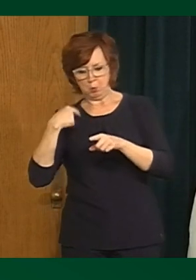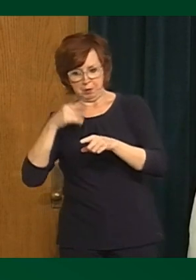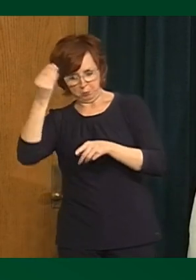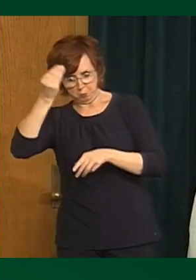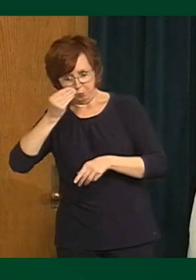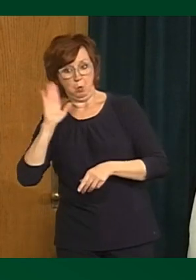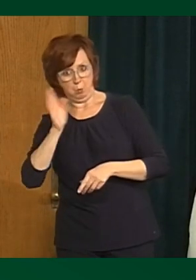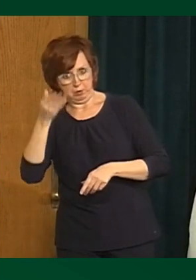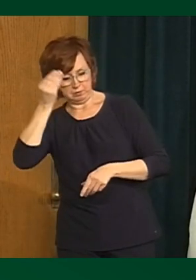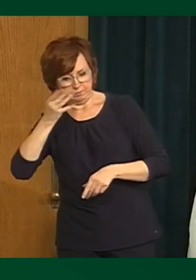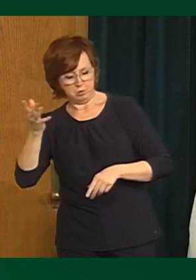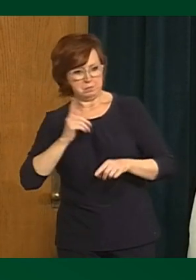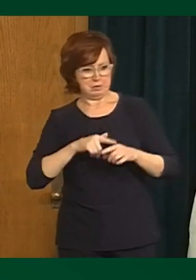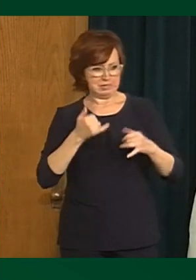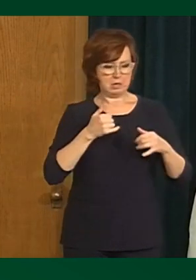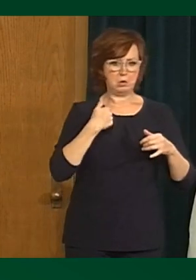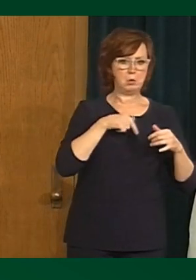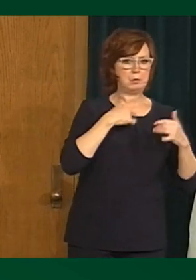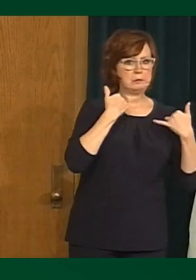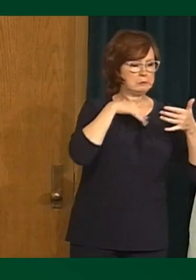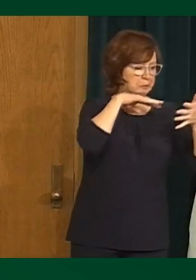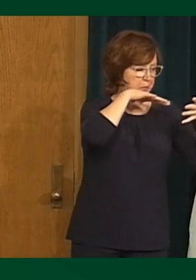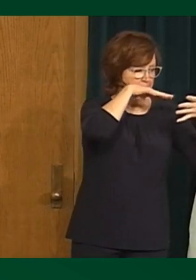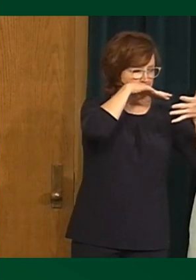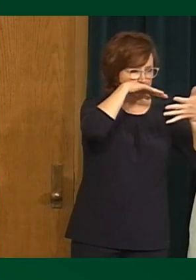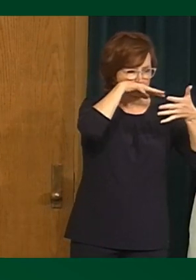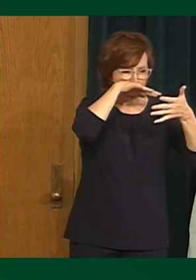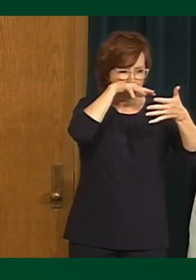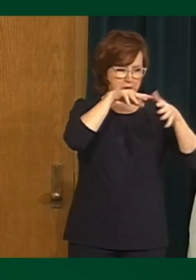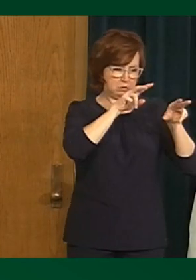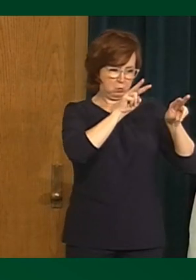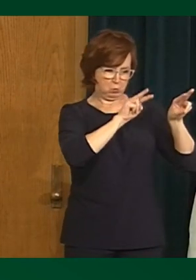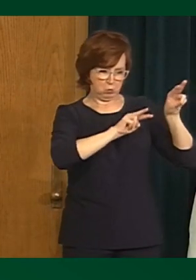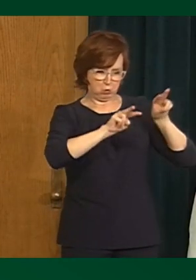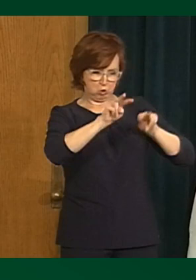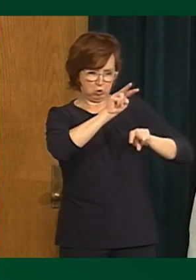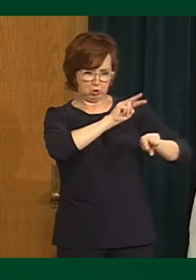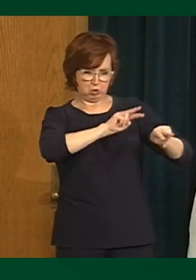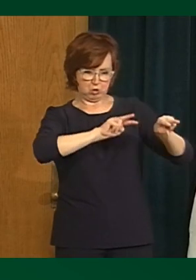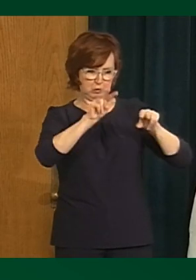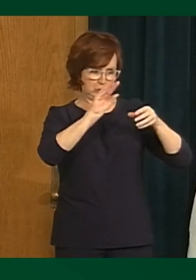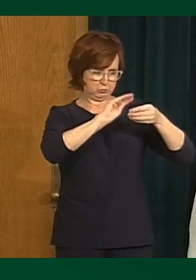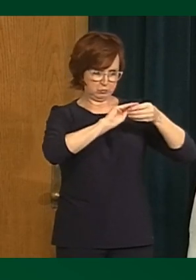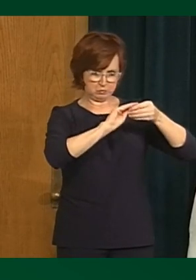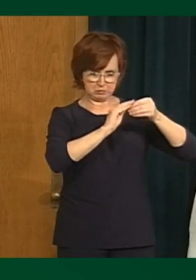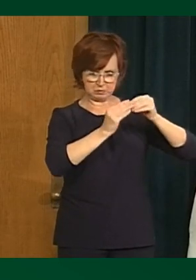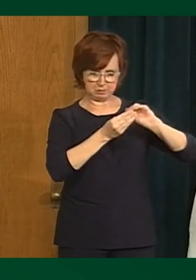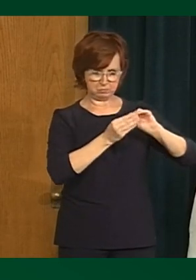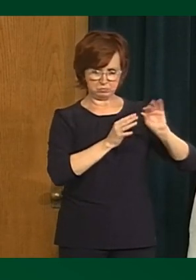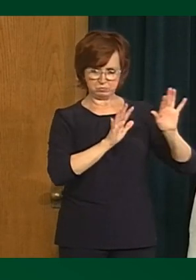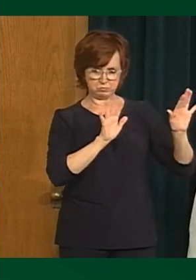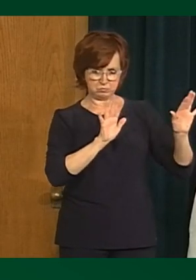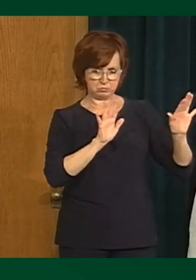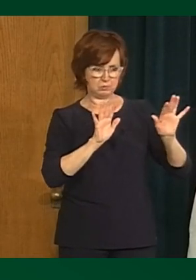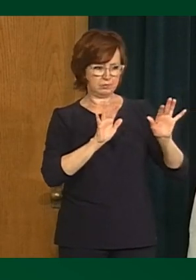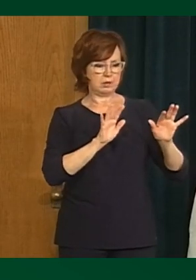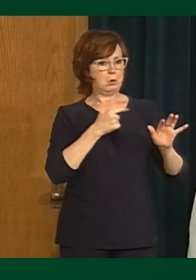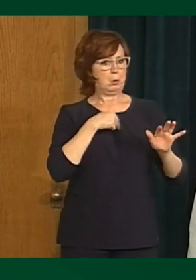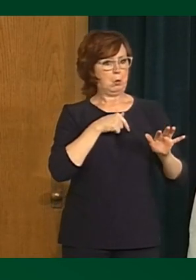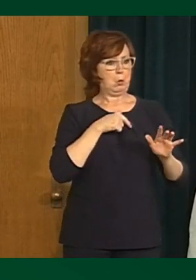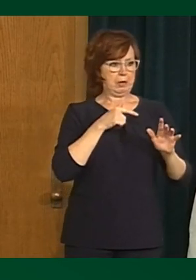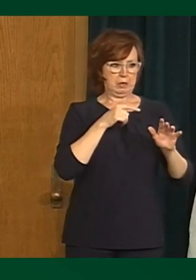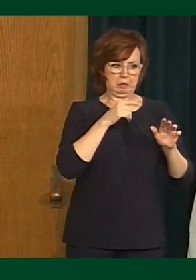up phase two here today. I am confident in Saskatchewan people that we will be able to continue to flatten